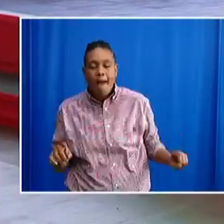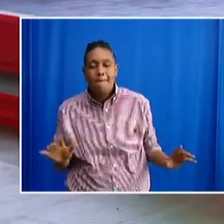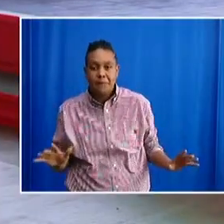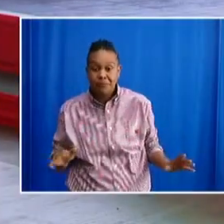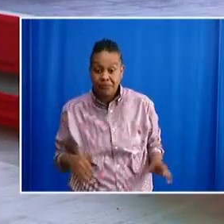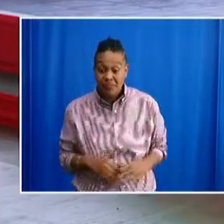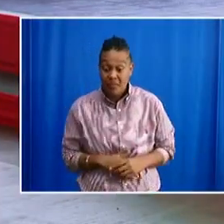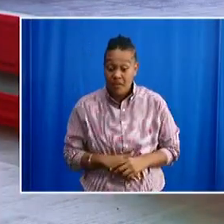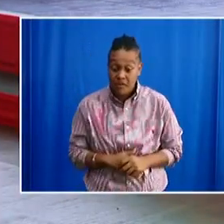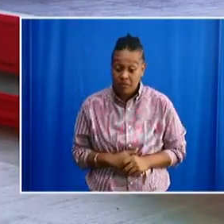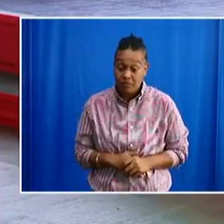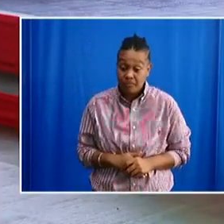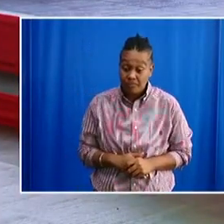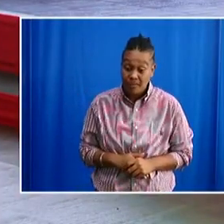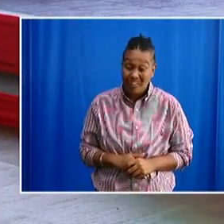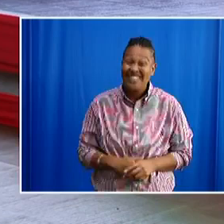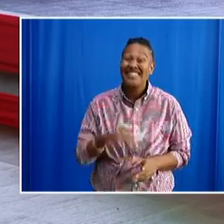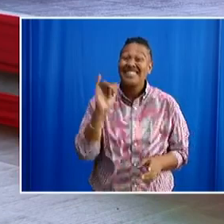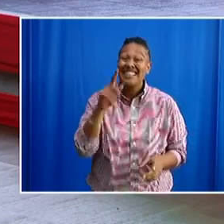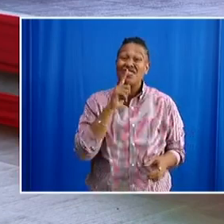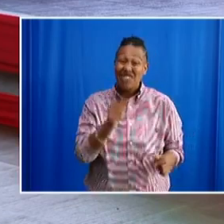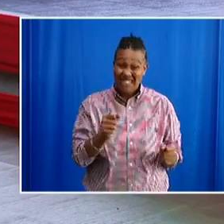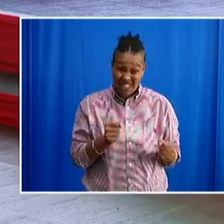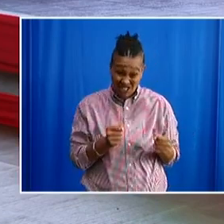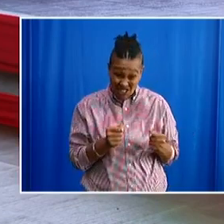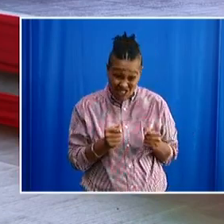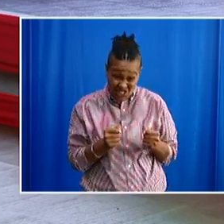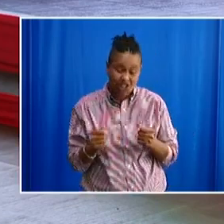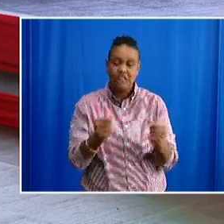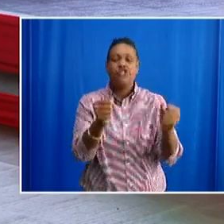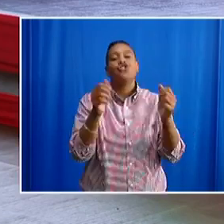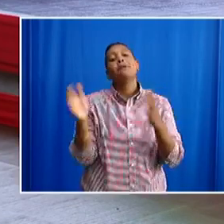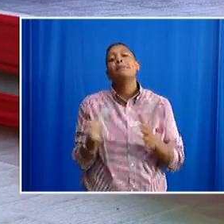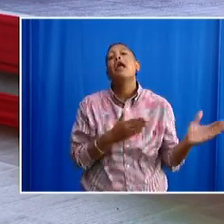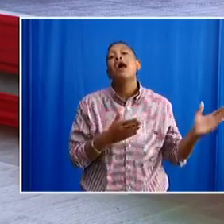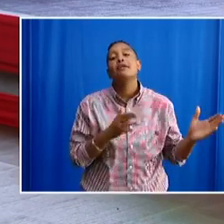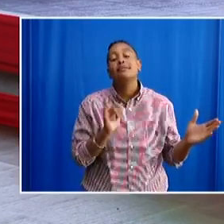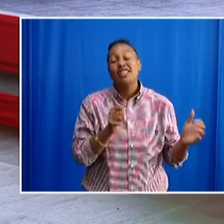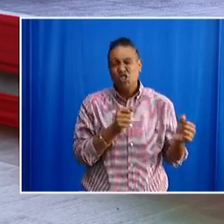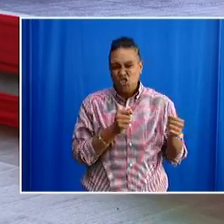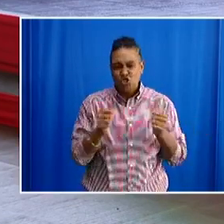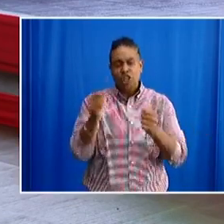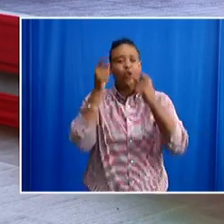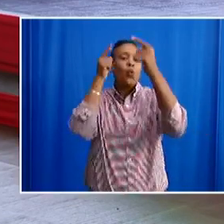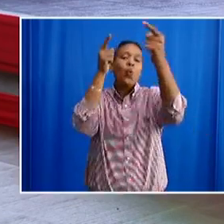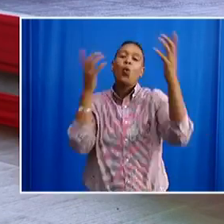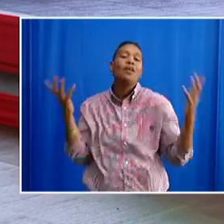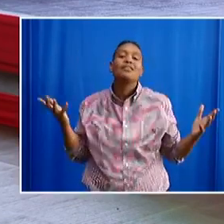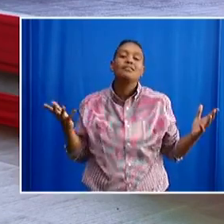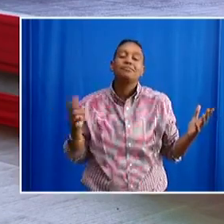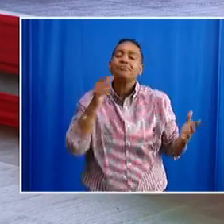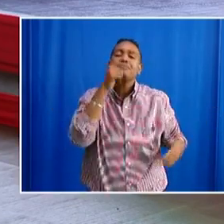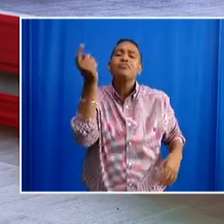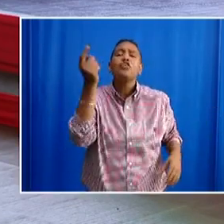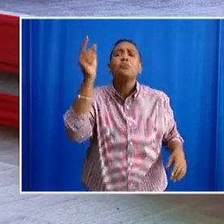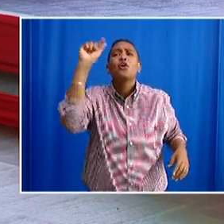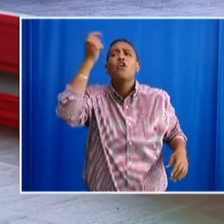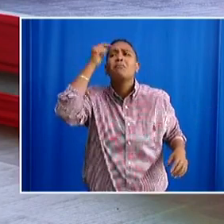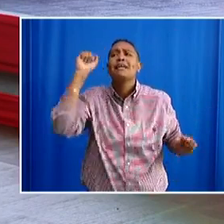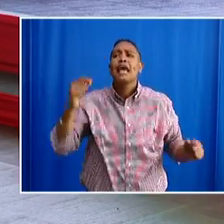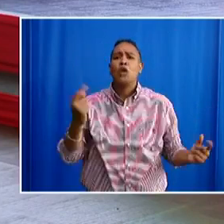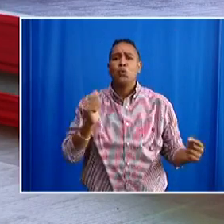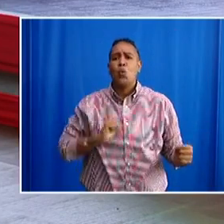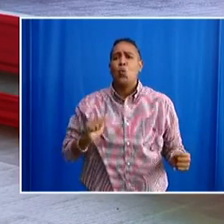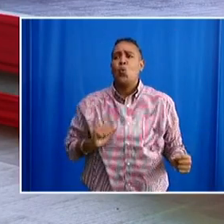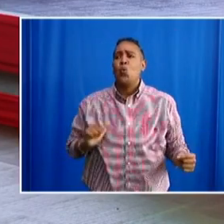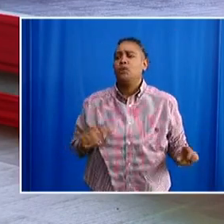And that is the strategic intent. That is the strategic direction. It's not something that the government can do on its